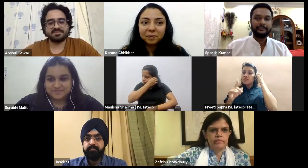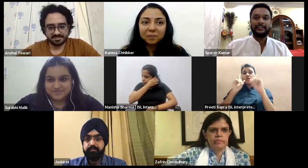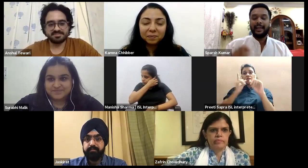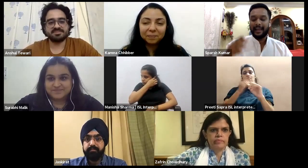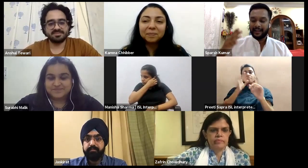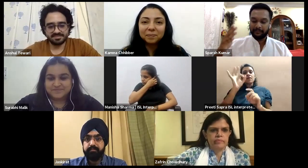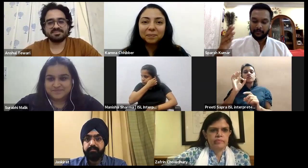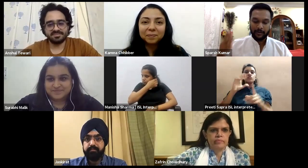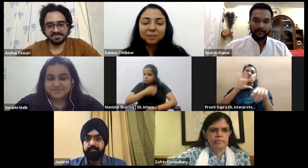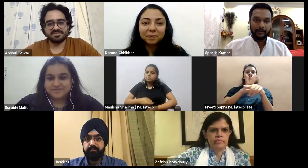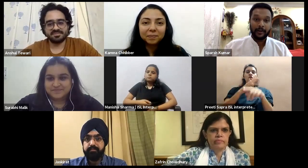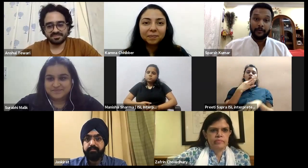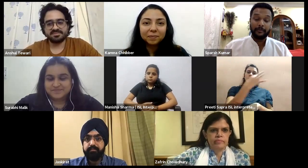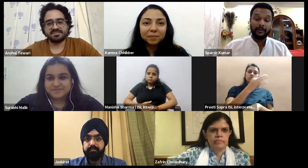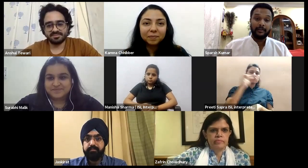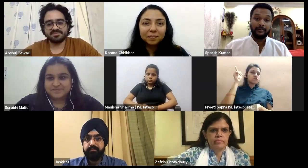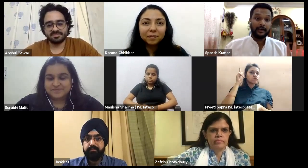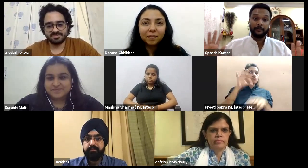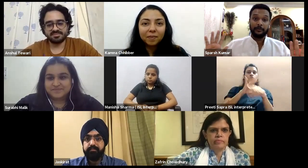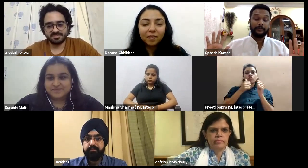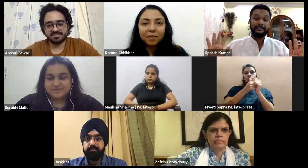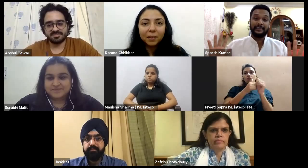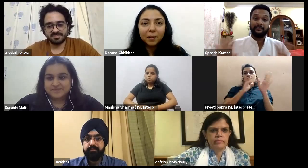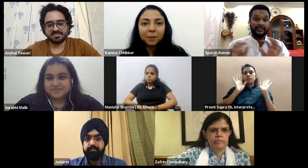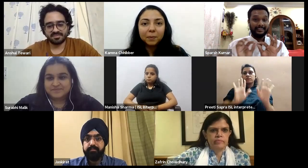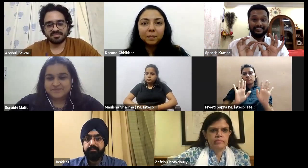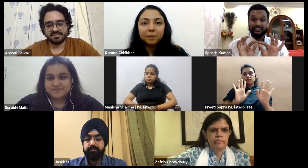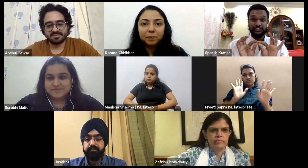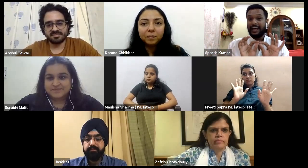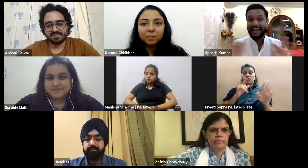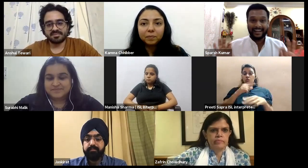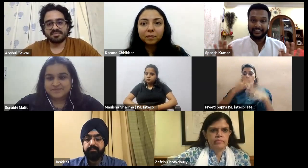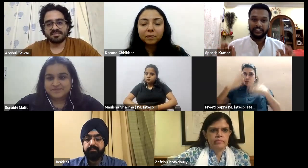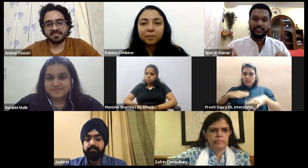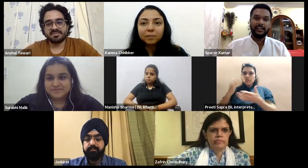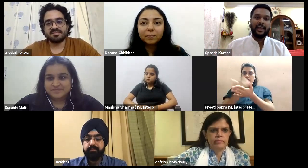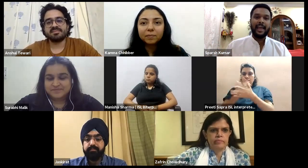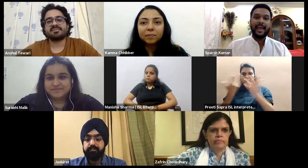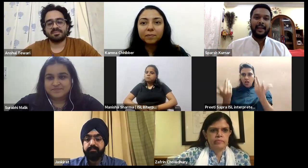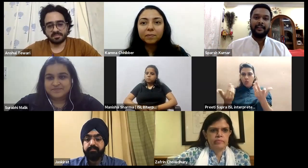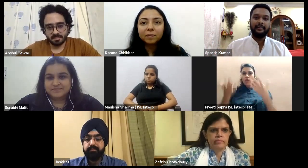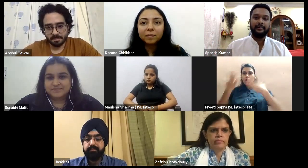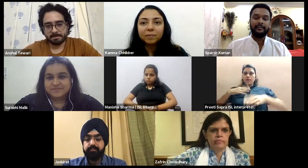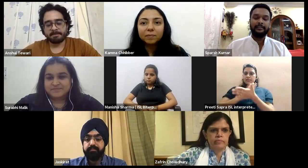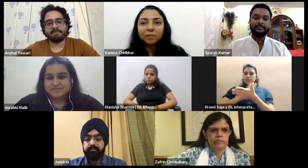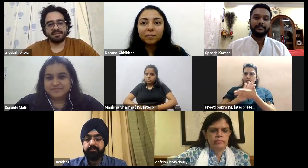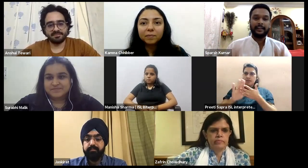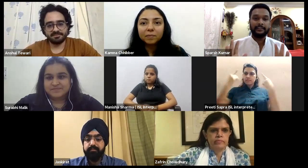to your doctors, and if you want to learn about how you can be safe, there's just hand hygiene